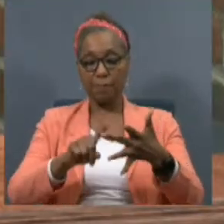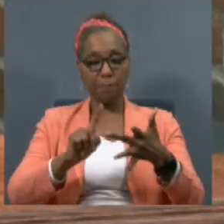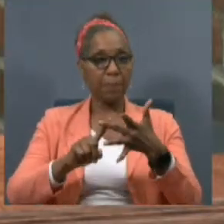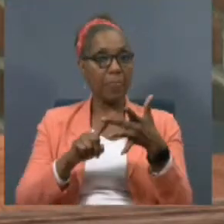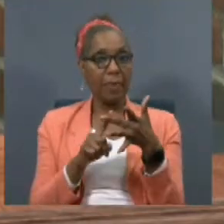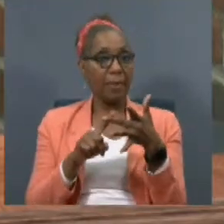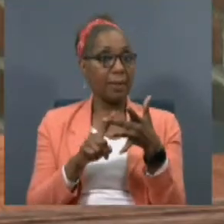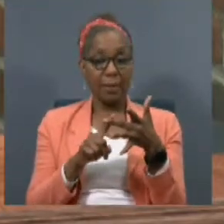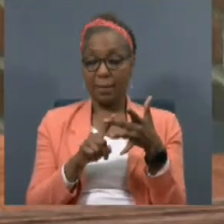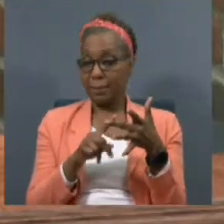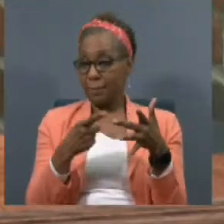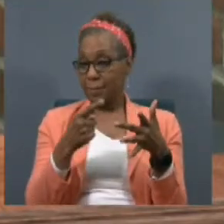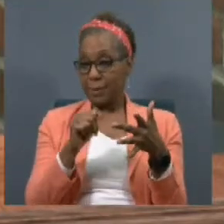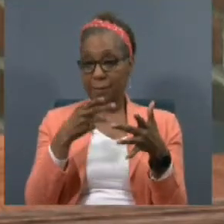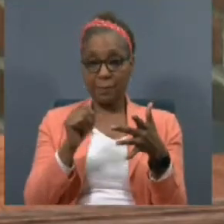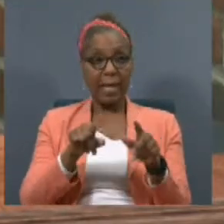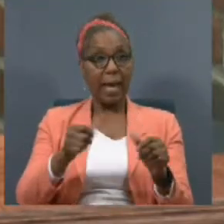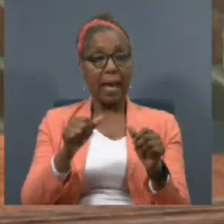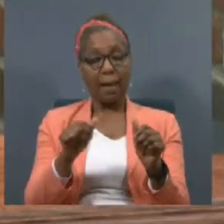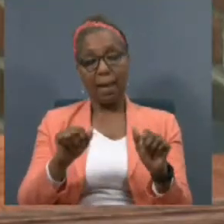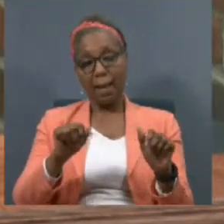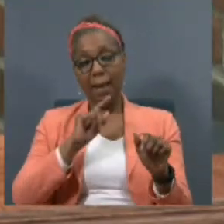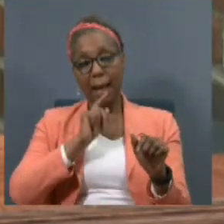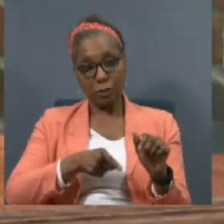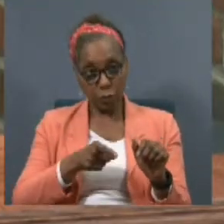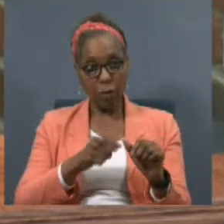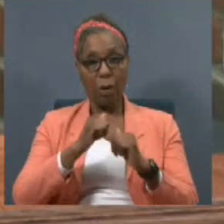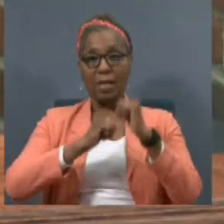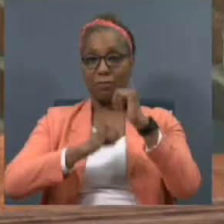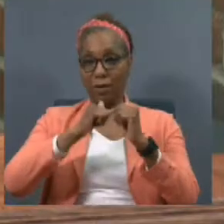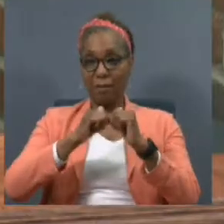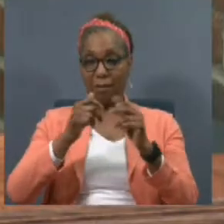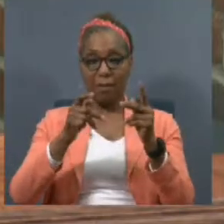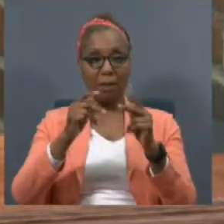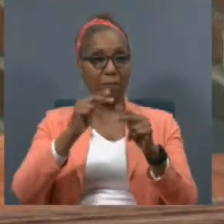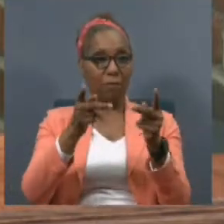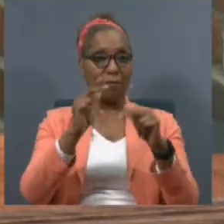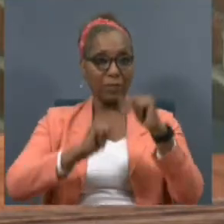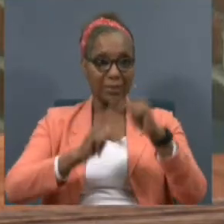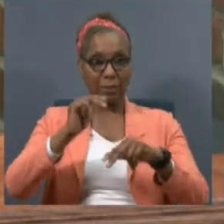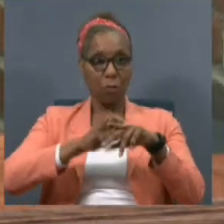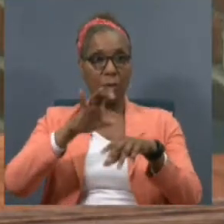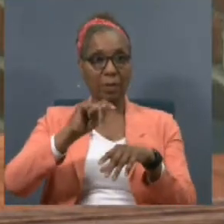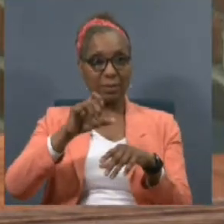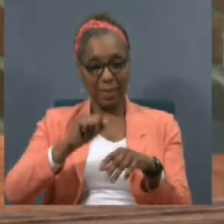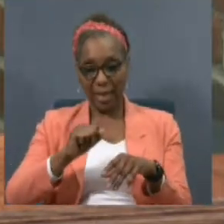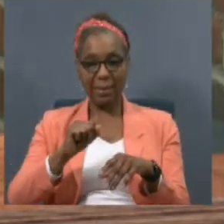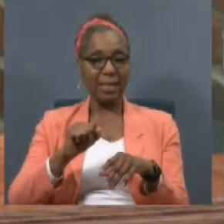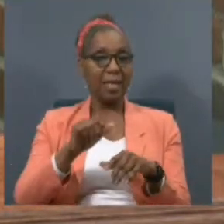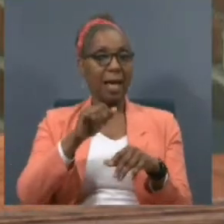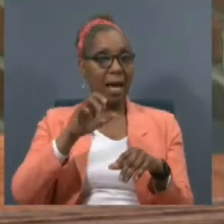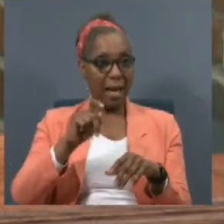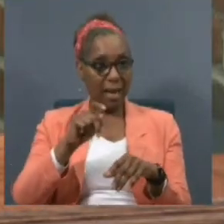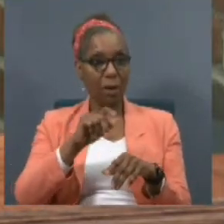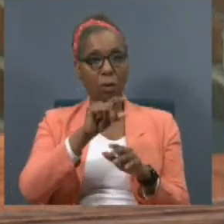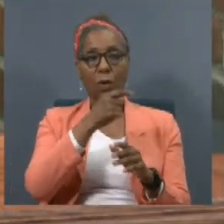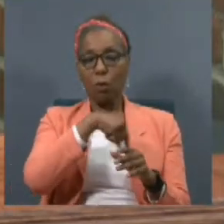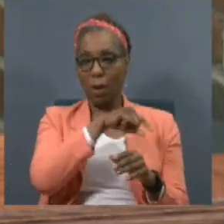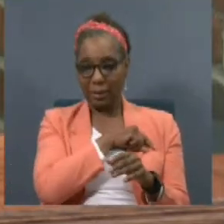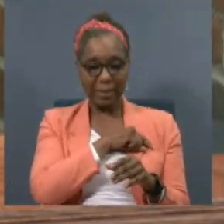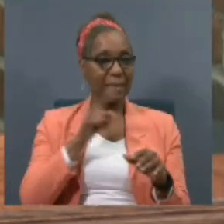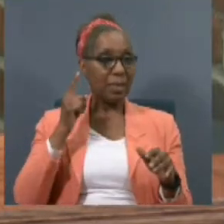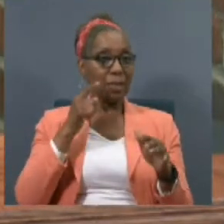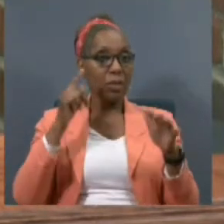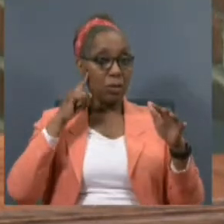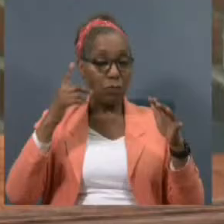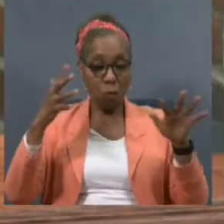include the actual construction of the facilities on the site, air quality, noise, traffic,